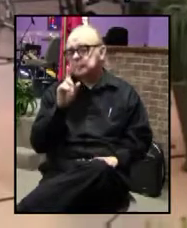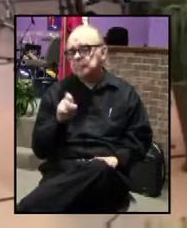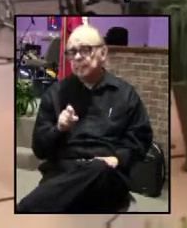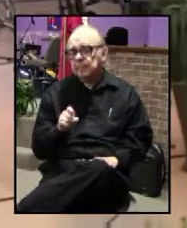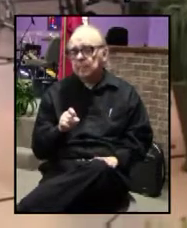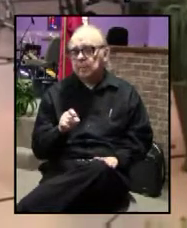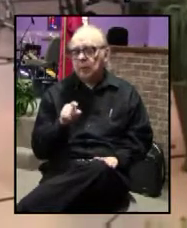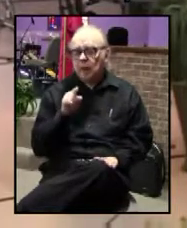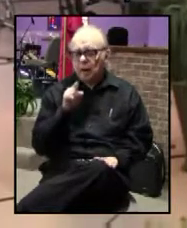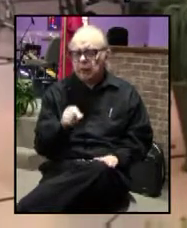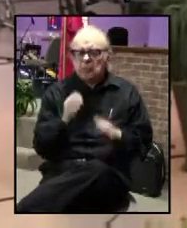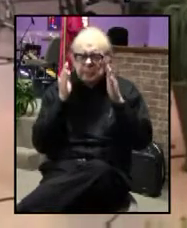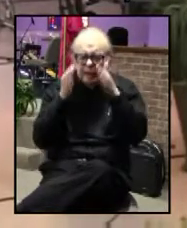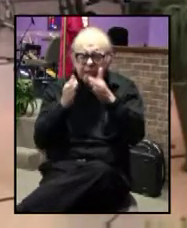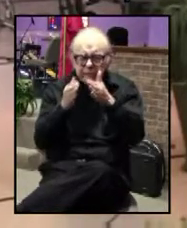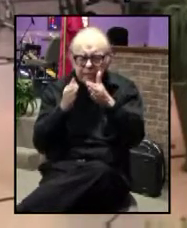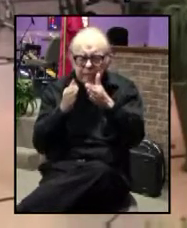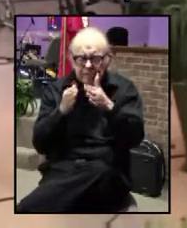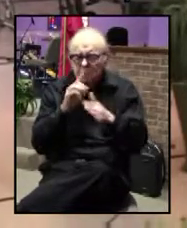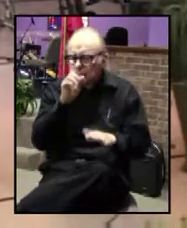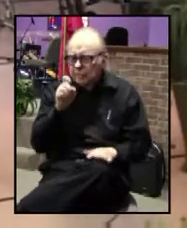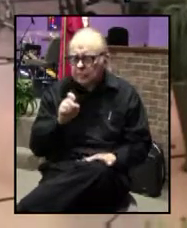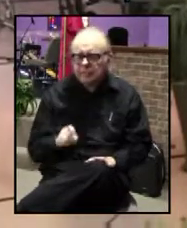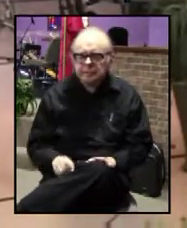are you listening?